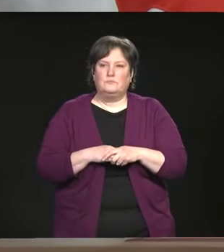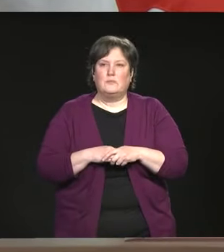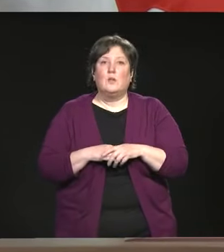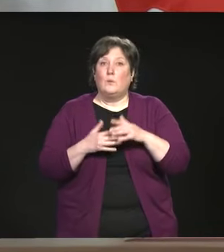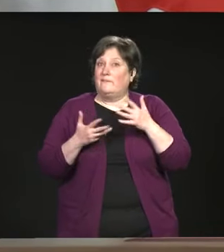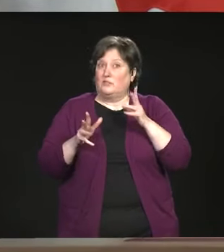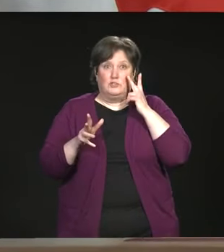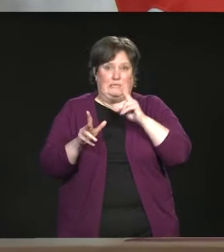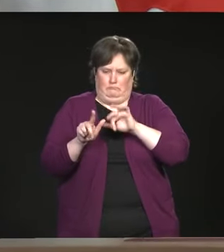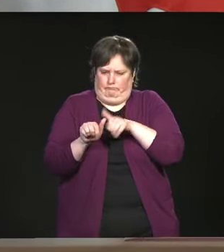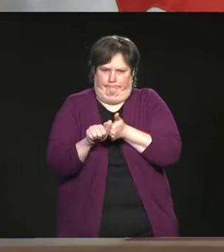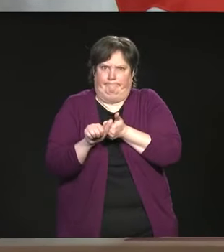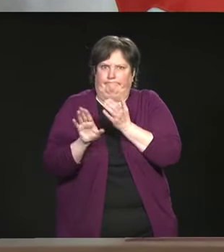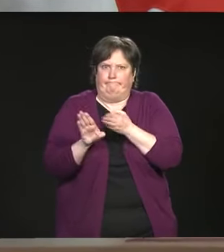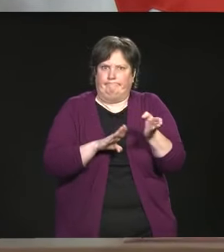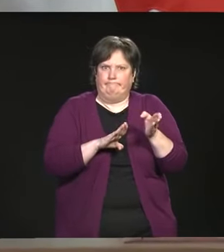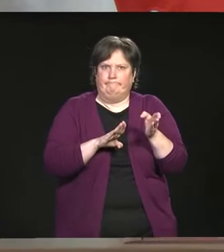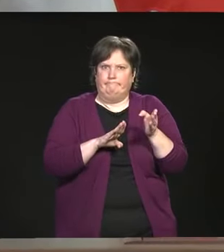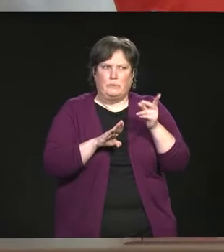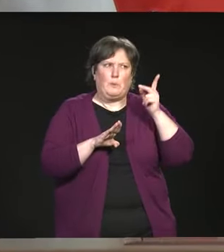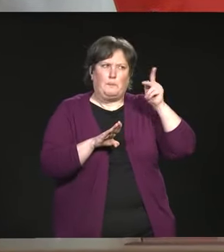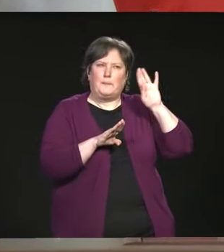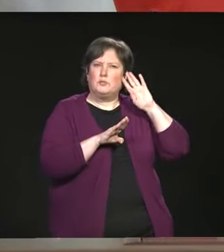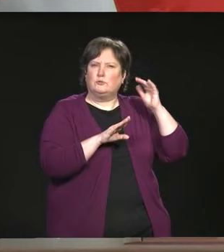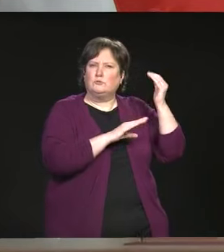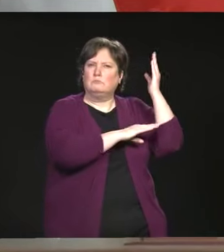was referring to coming into force.